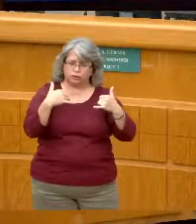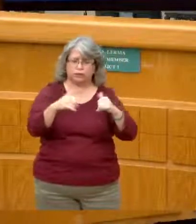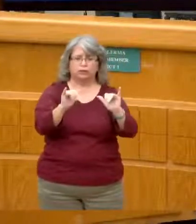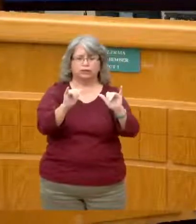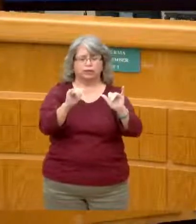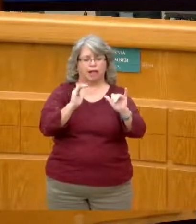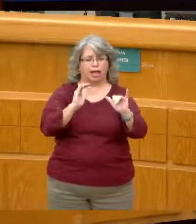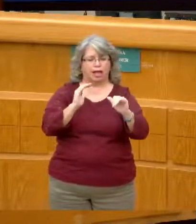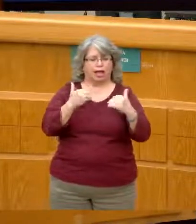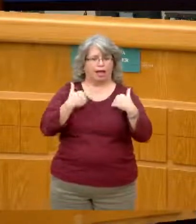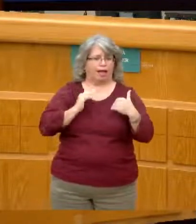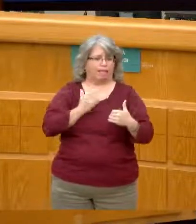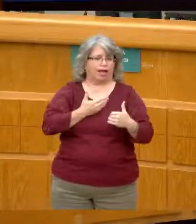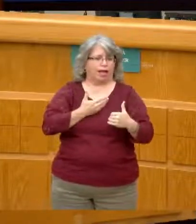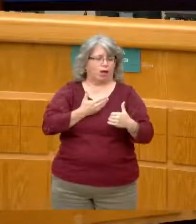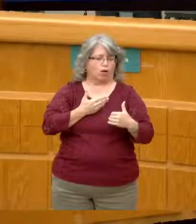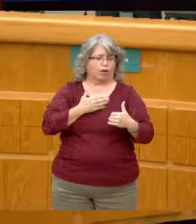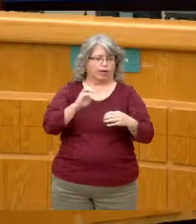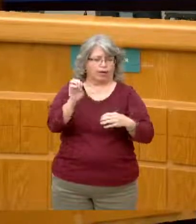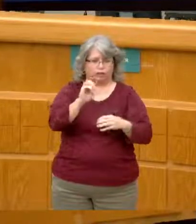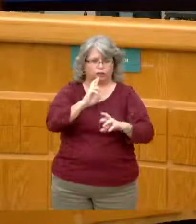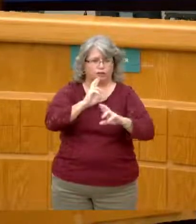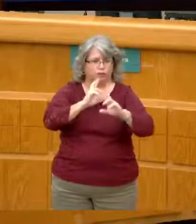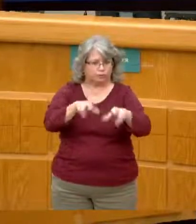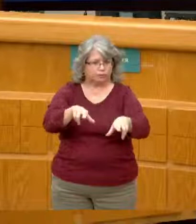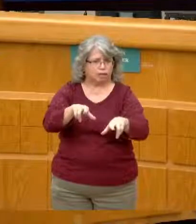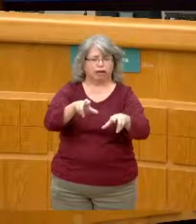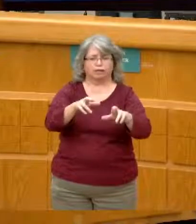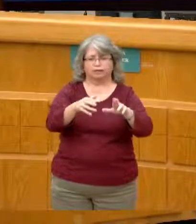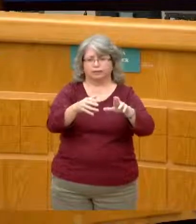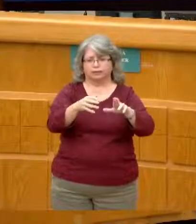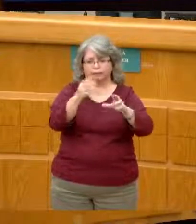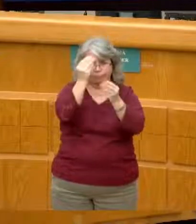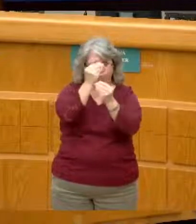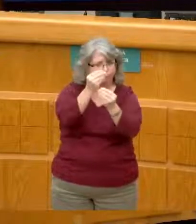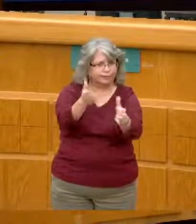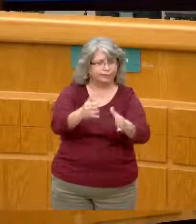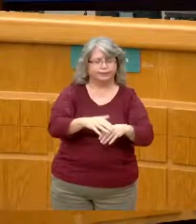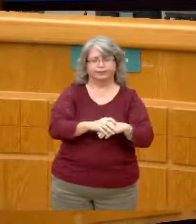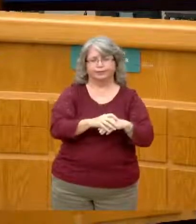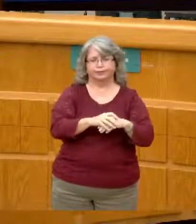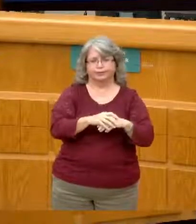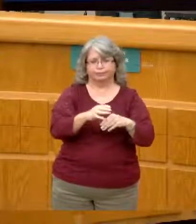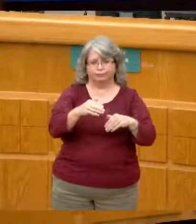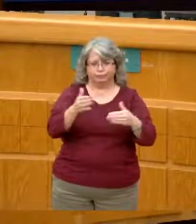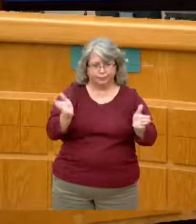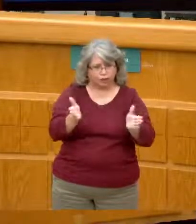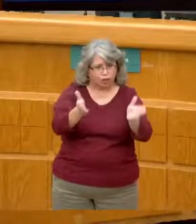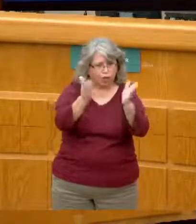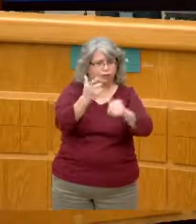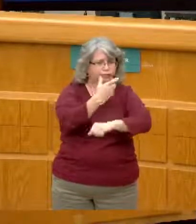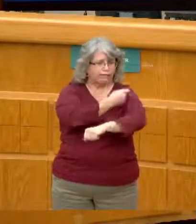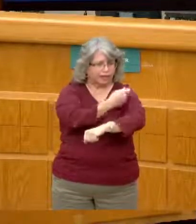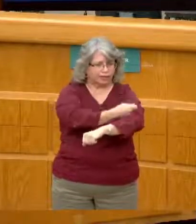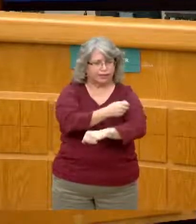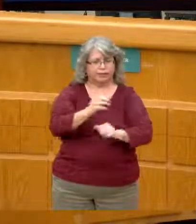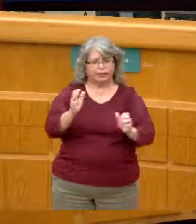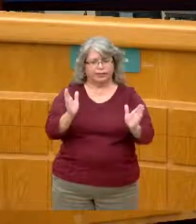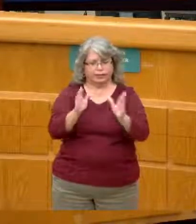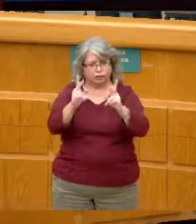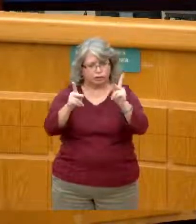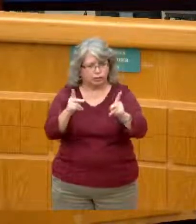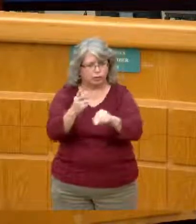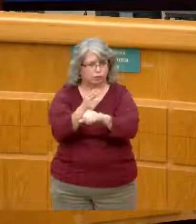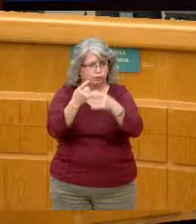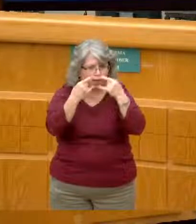response operations as far as continued vaccinations, continuing our COVID testing, getting folks to isolate and quarantine, identify